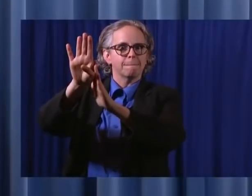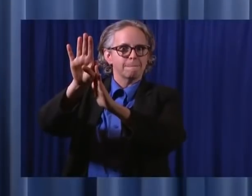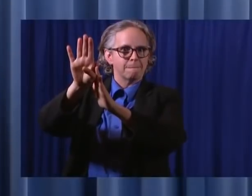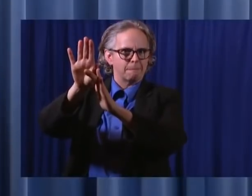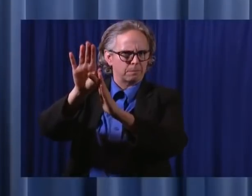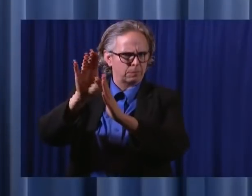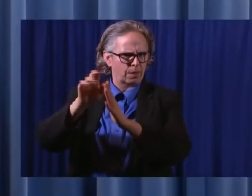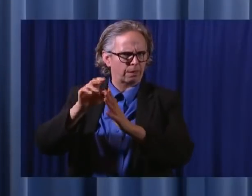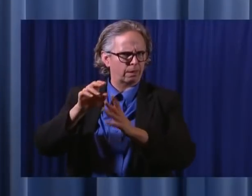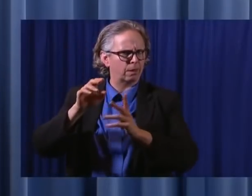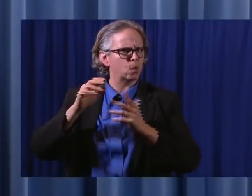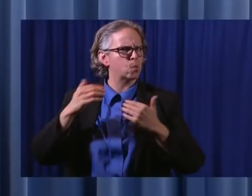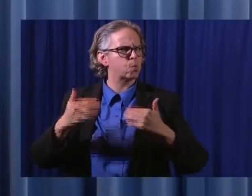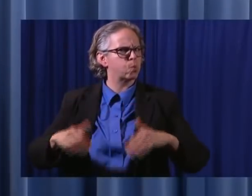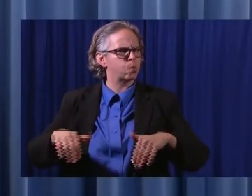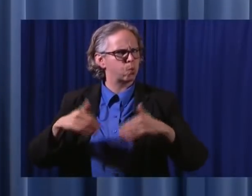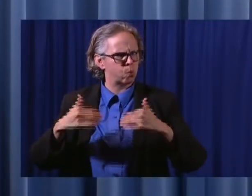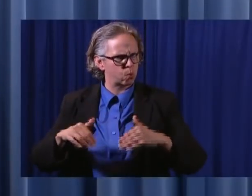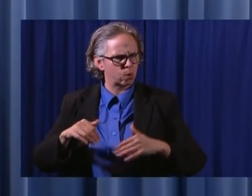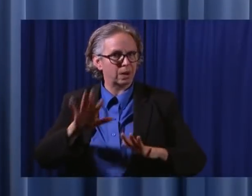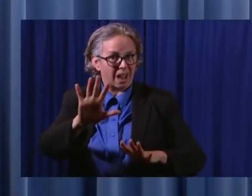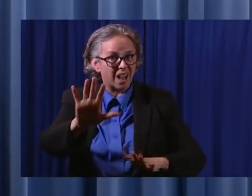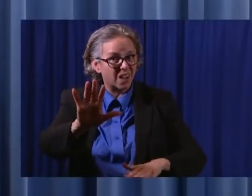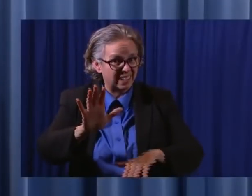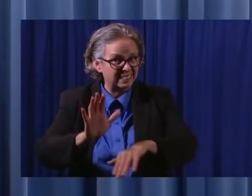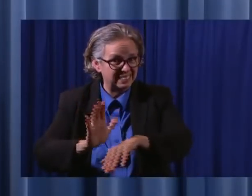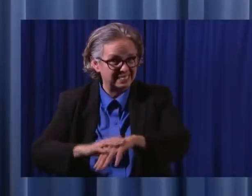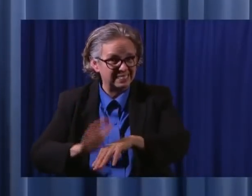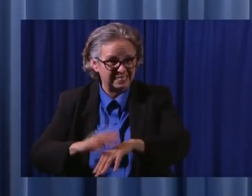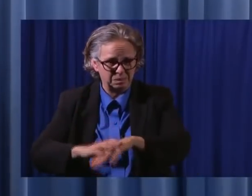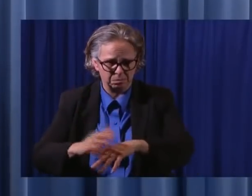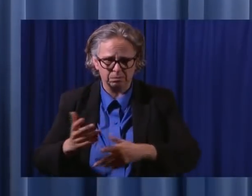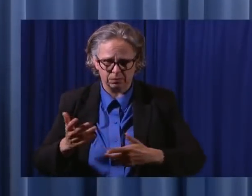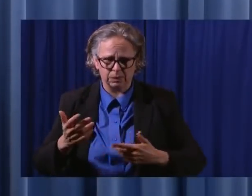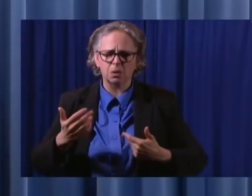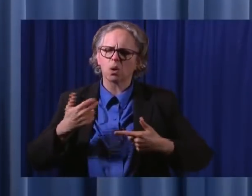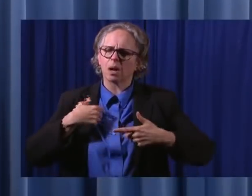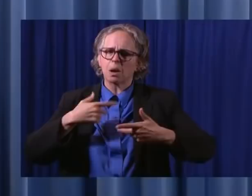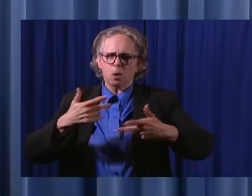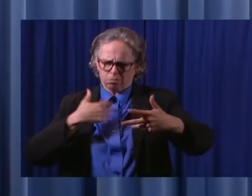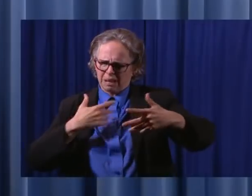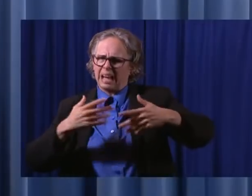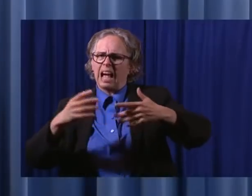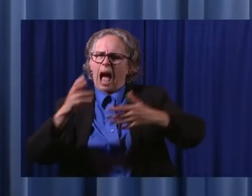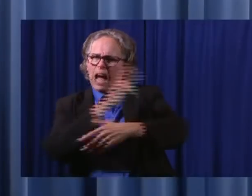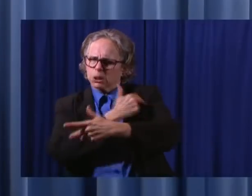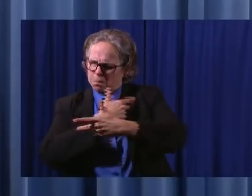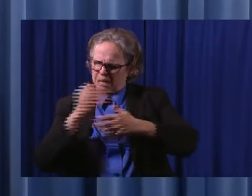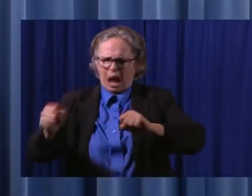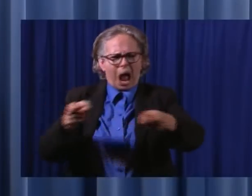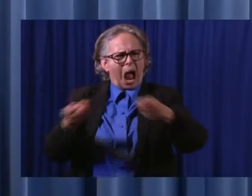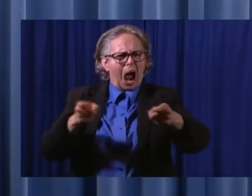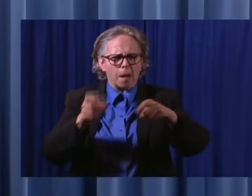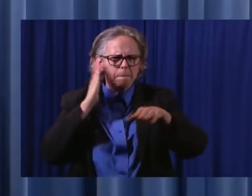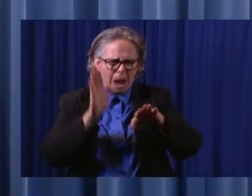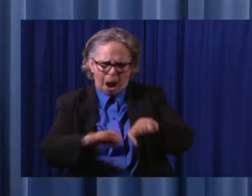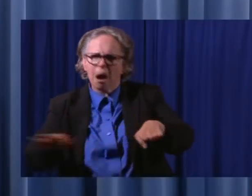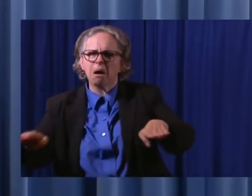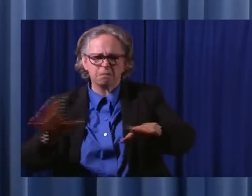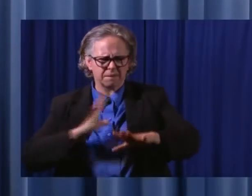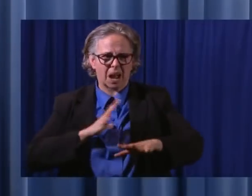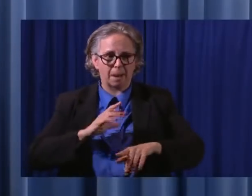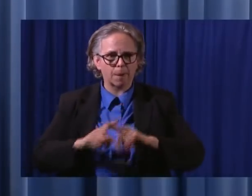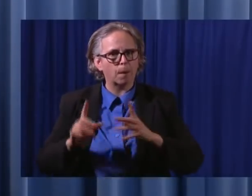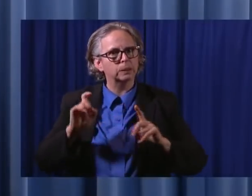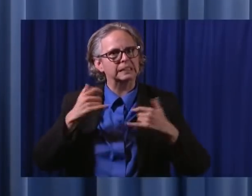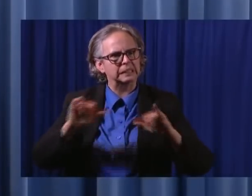suffering from a stroke, we certainly need the help of all Ohioans, especially those in Hamilton County, Montgomery County, and surrounding counties